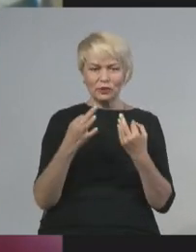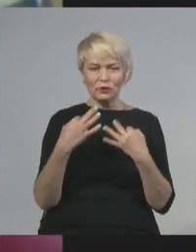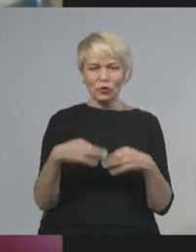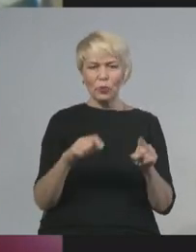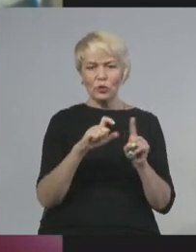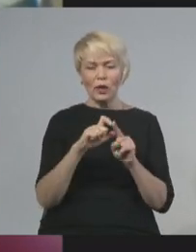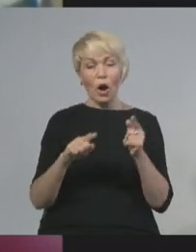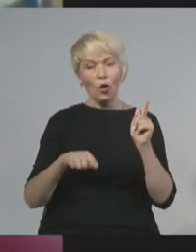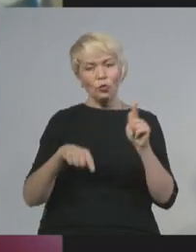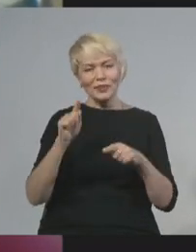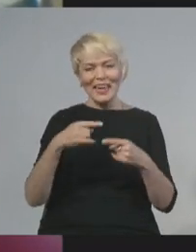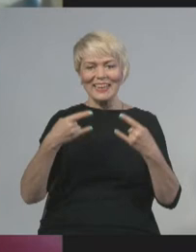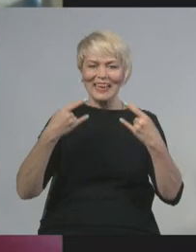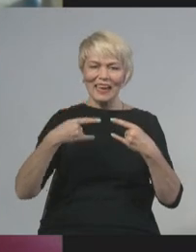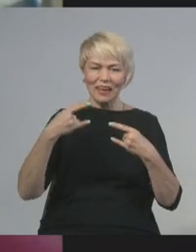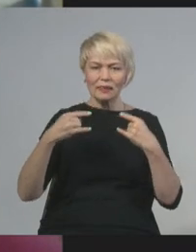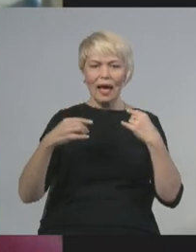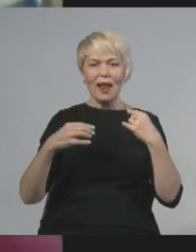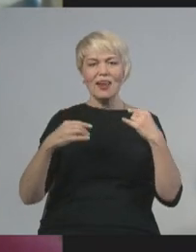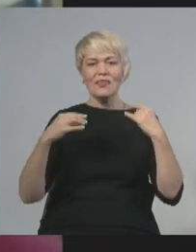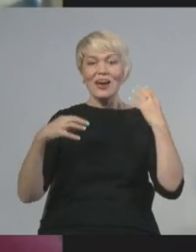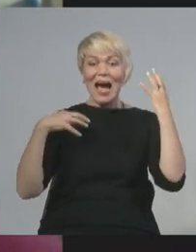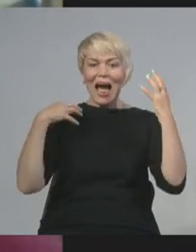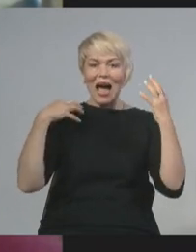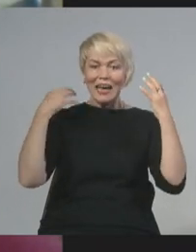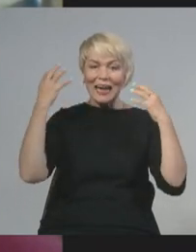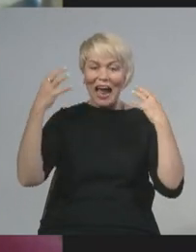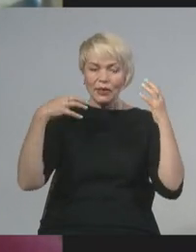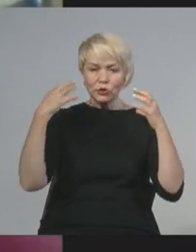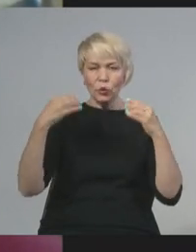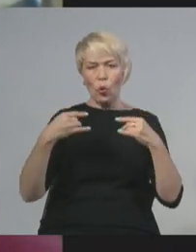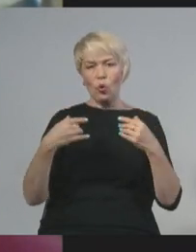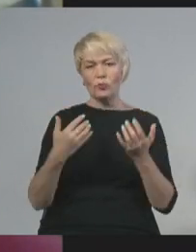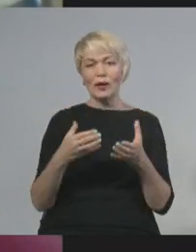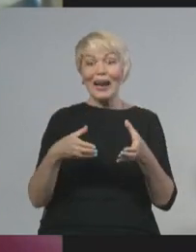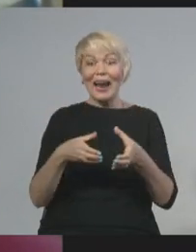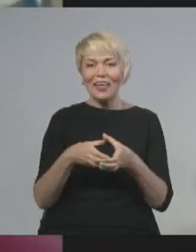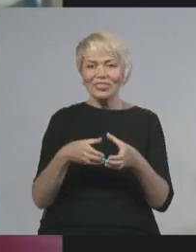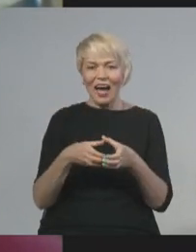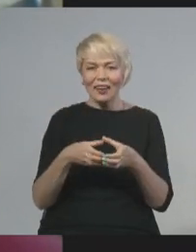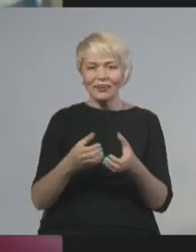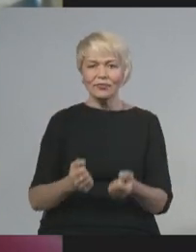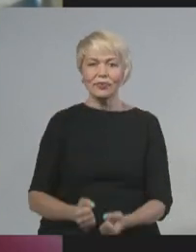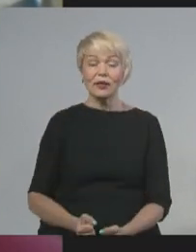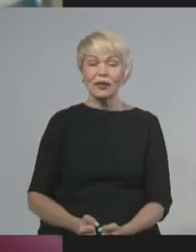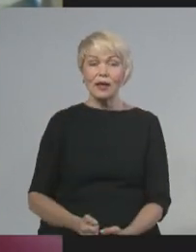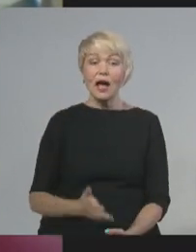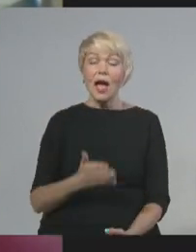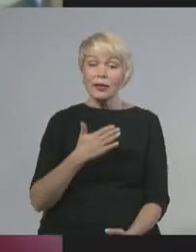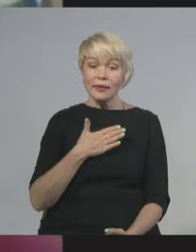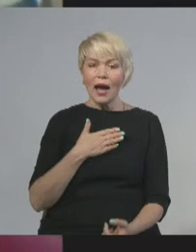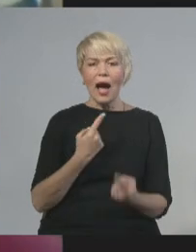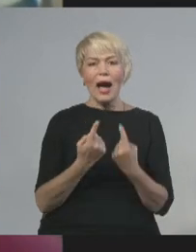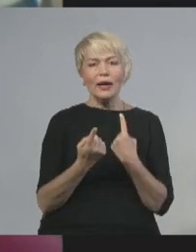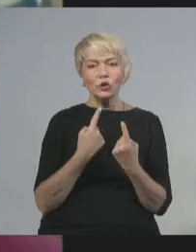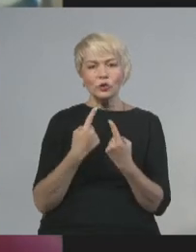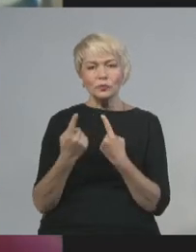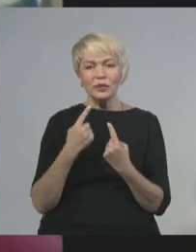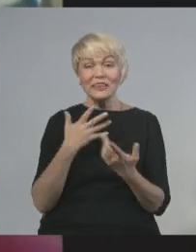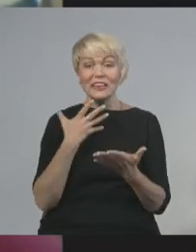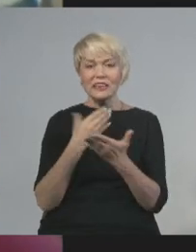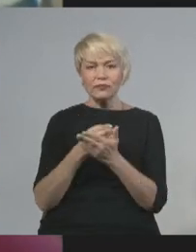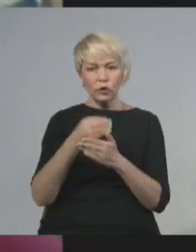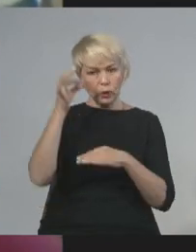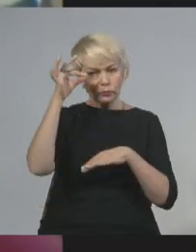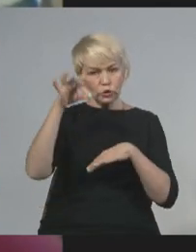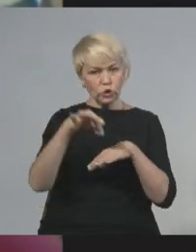government who believes in kaveed uh because uh i was actually talking to my husband that if this govern people who are right